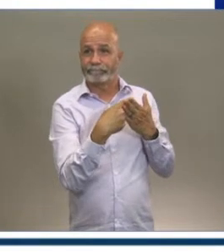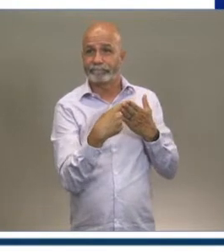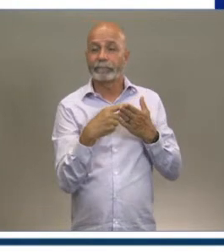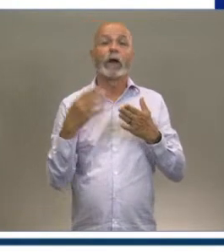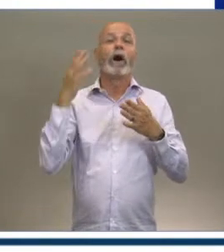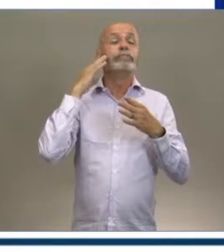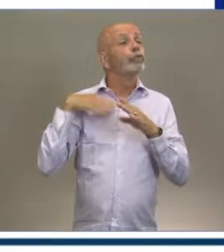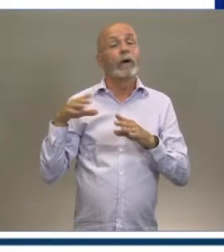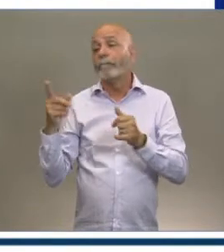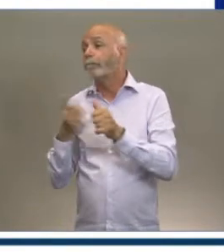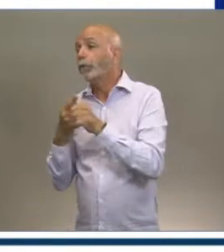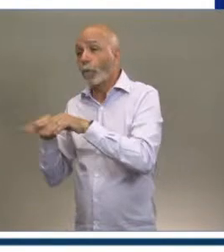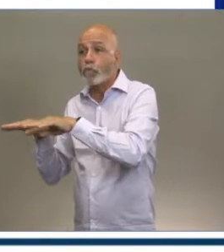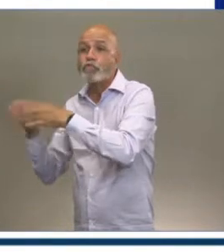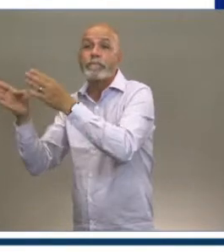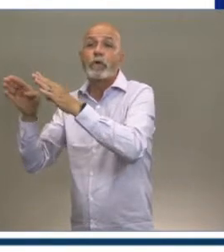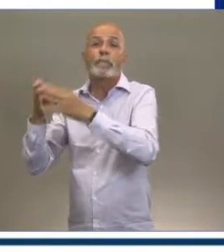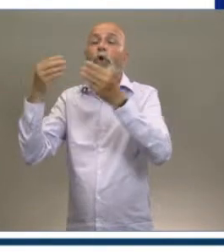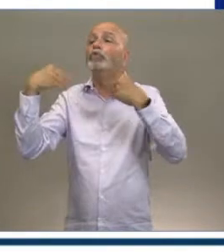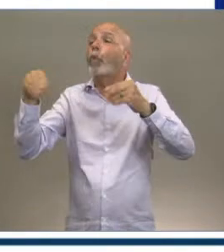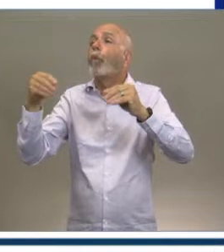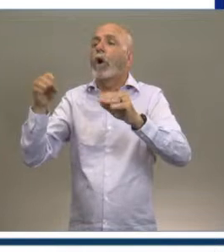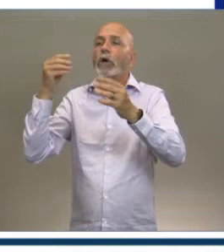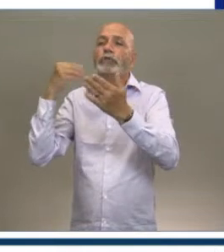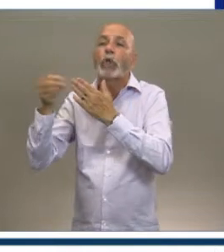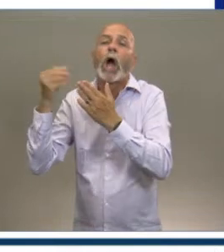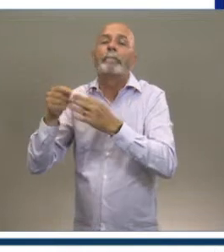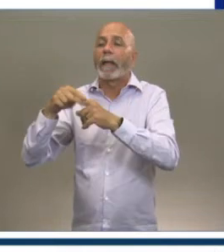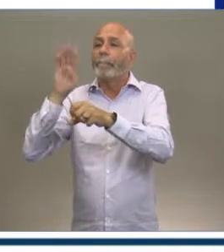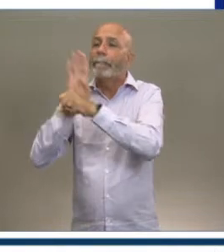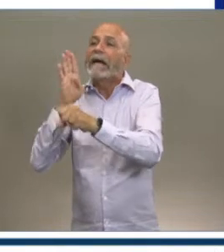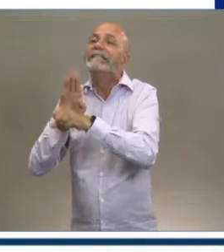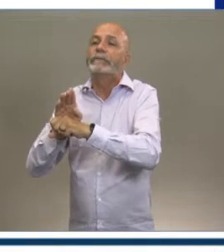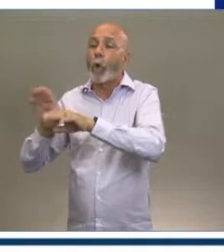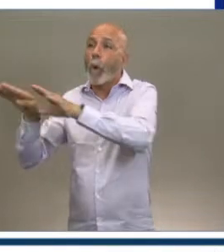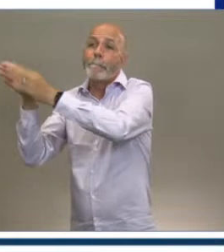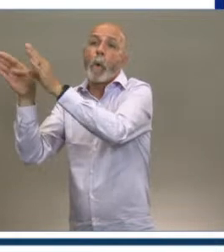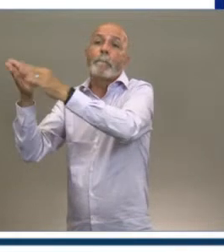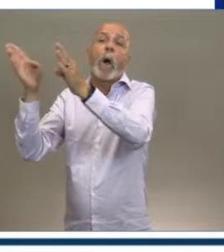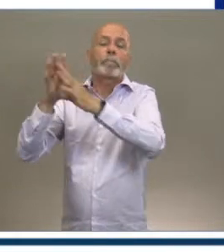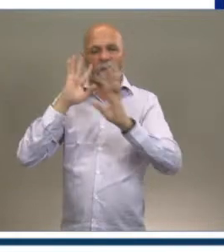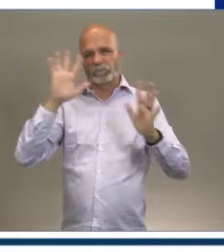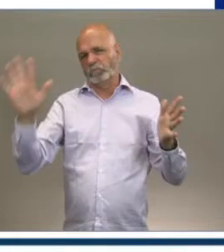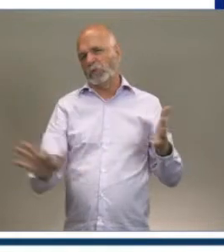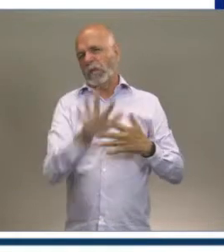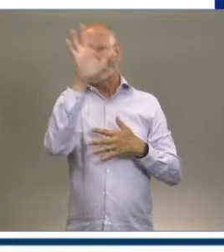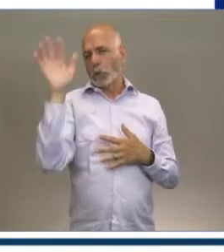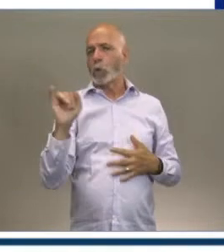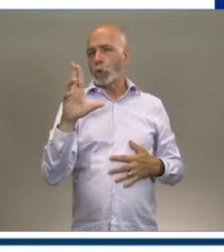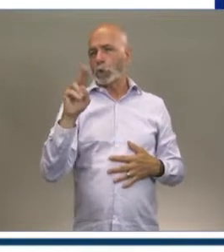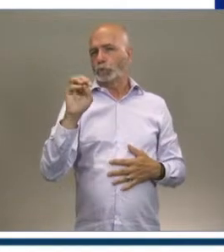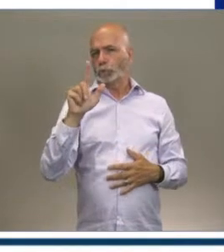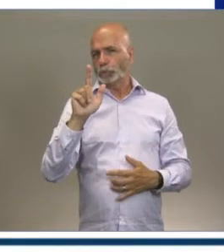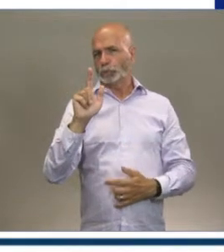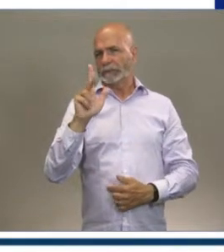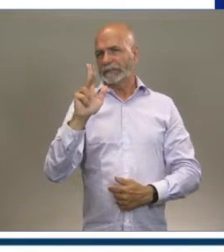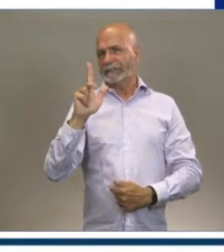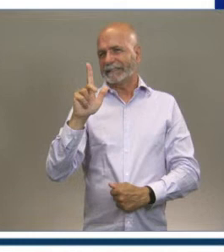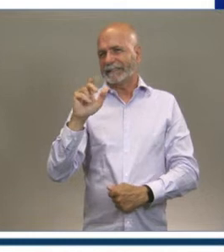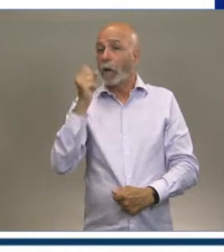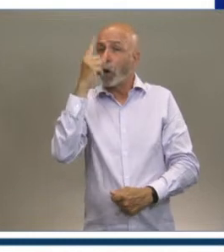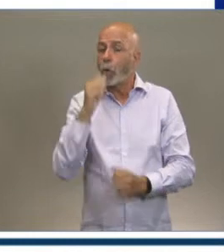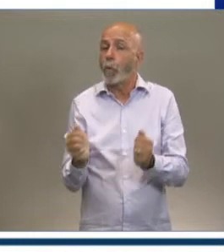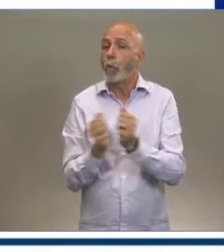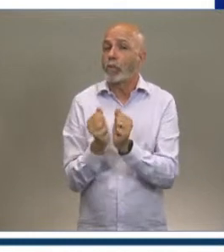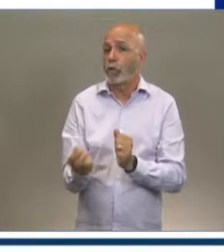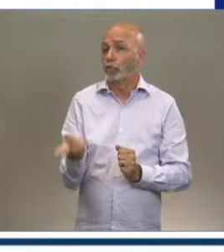have all of Atlantic open. I proposed the date of June 23rd and had agreement with 2 premiers. I wasn't able to get